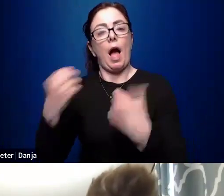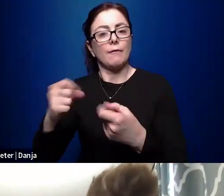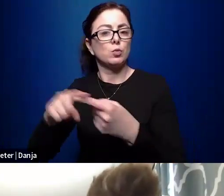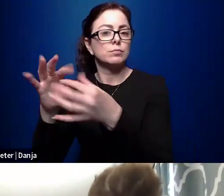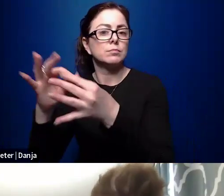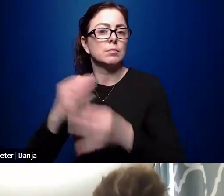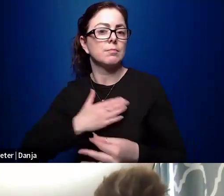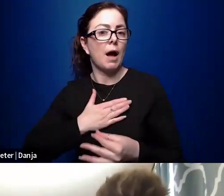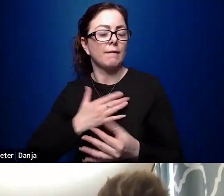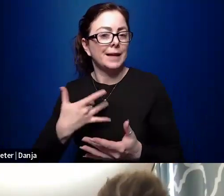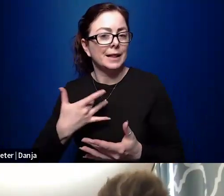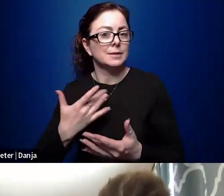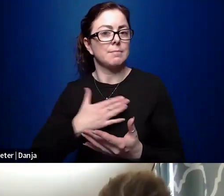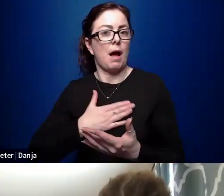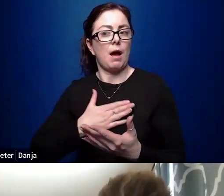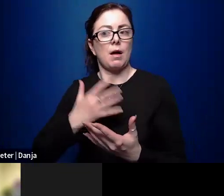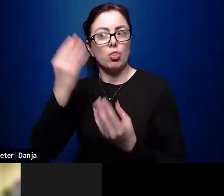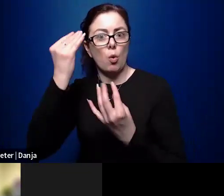That's amazing. Thank you.